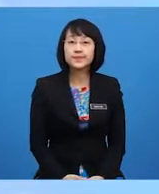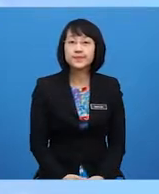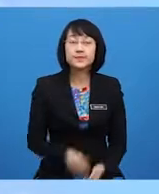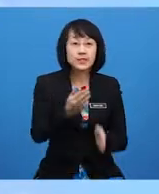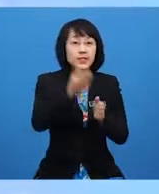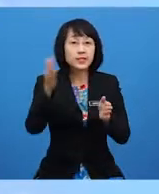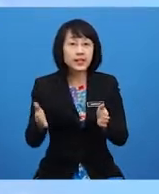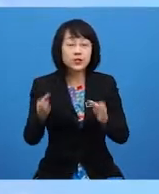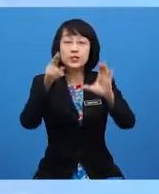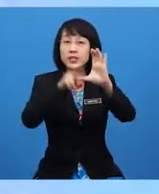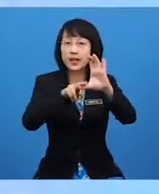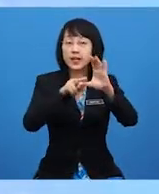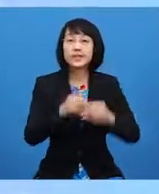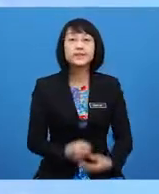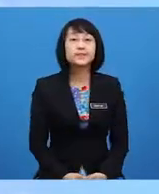Next to the chair.